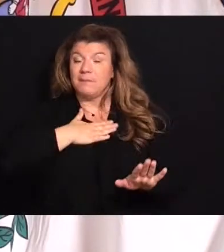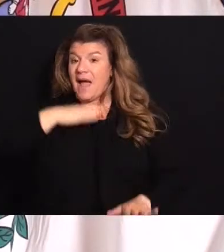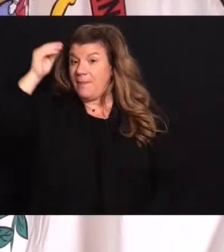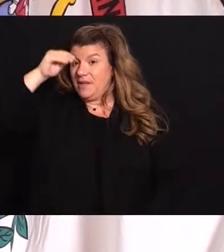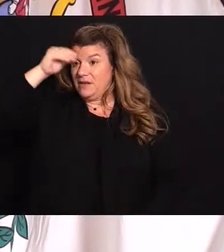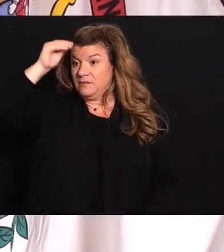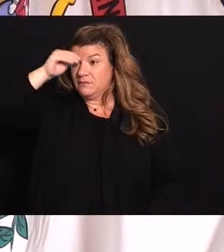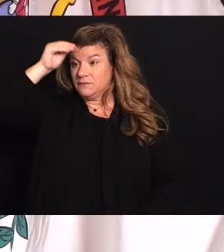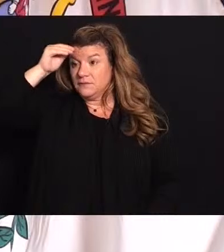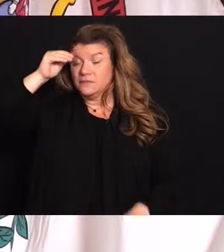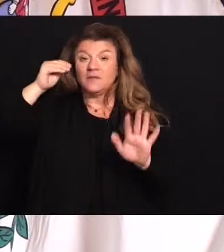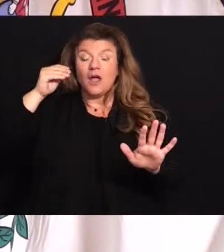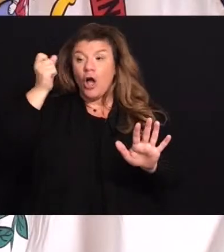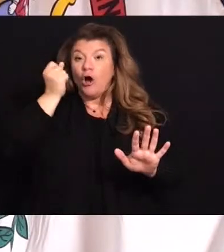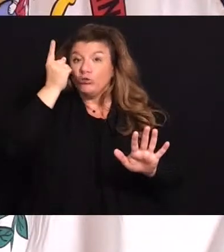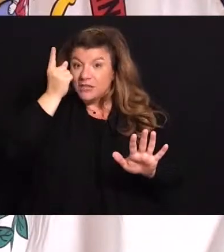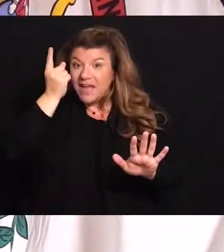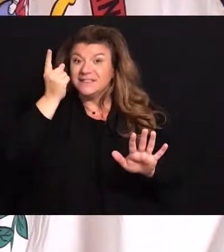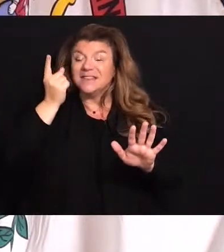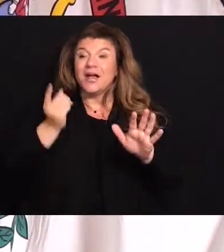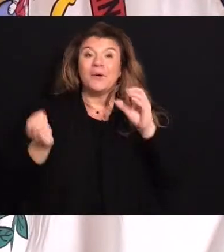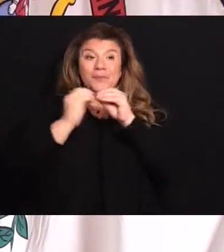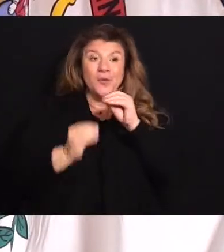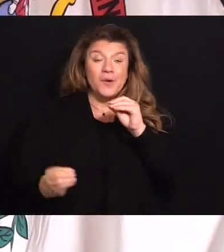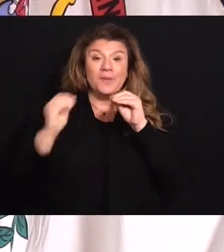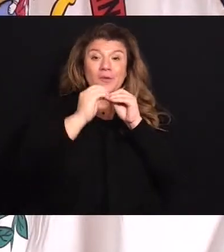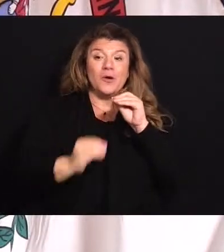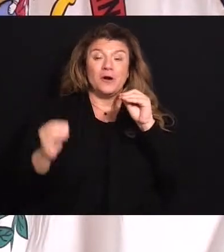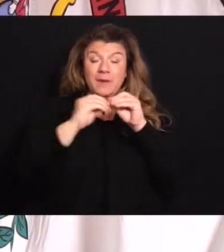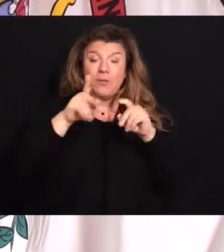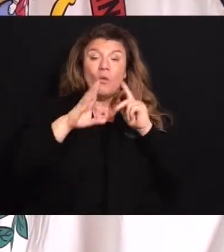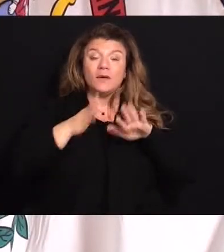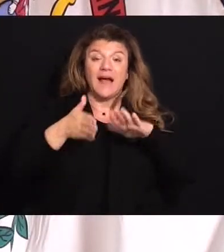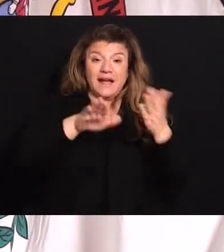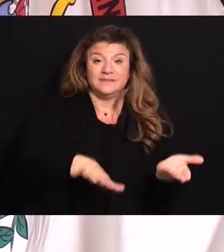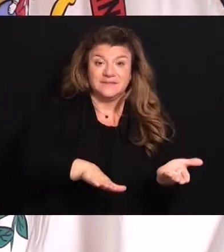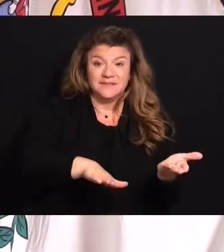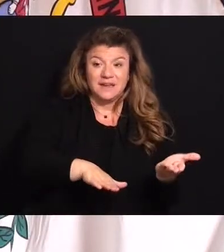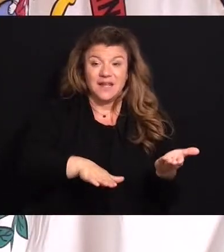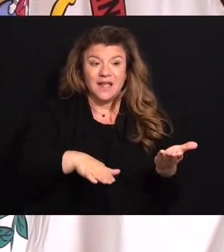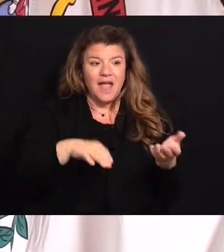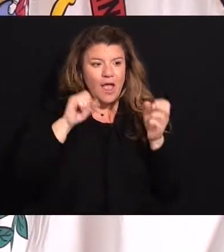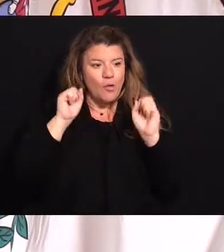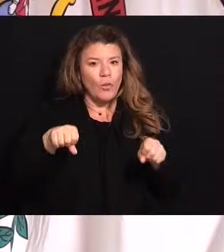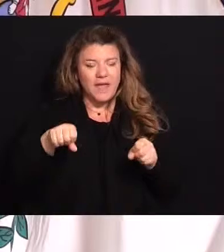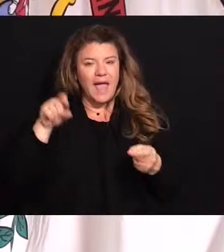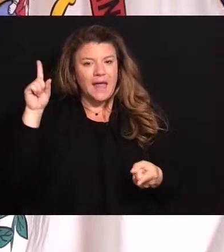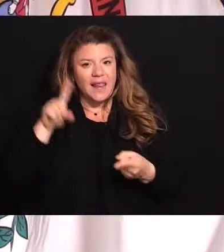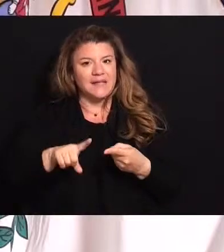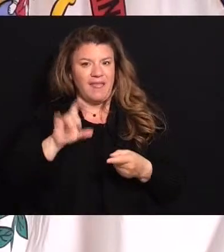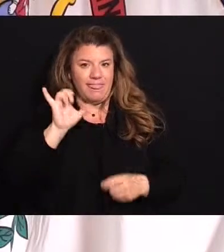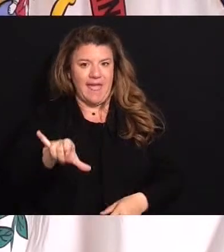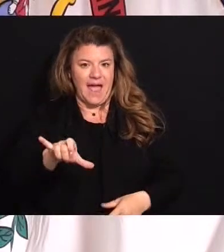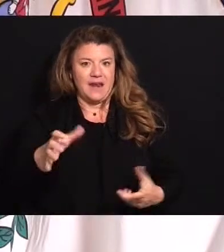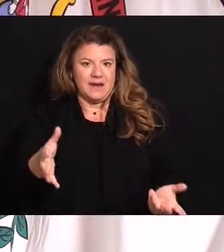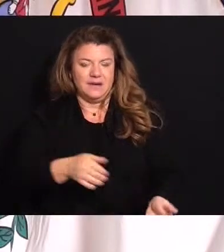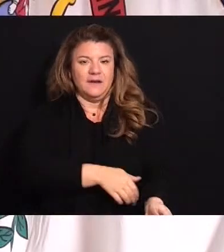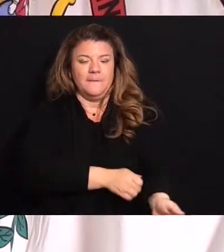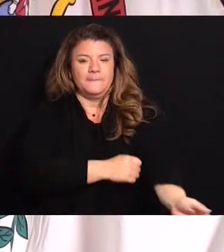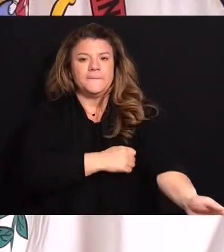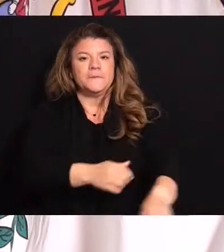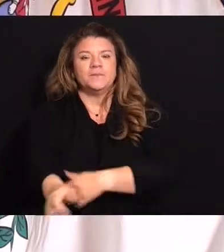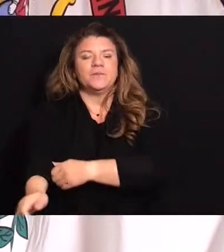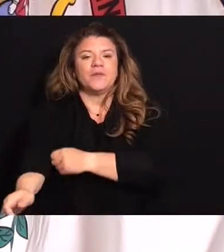any question, more and more and more people are going to die, and we can make it less and less and less. Without any